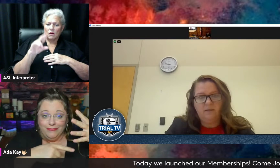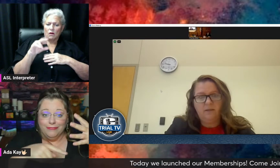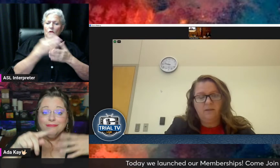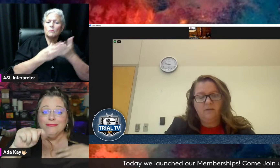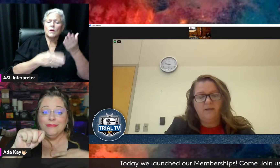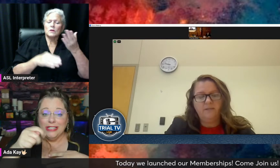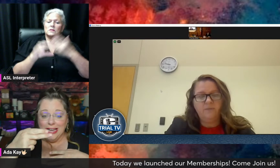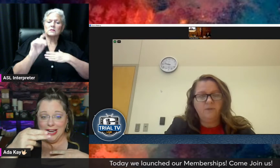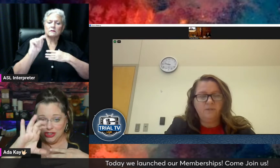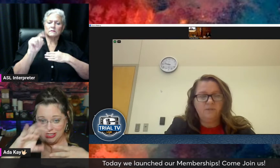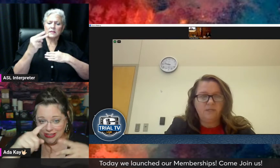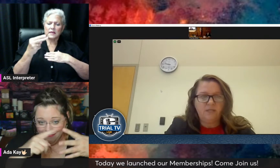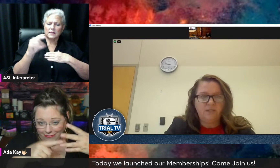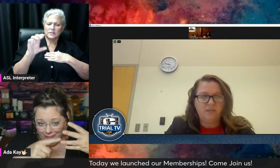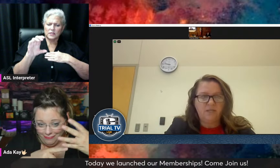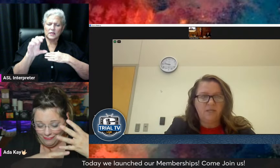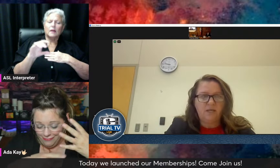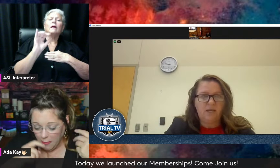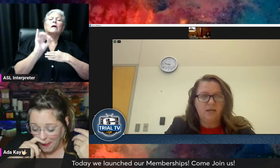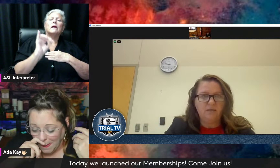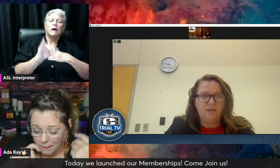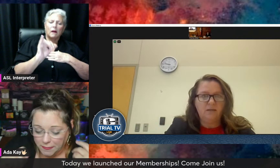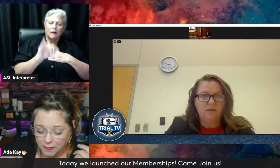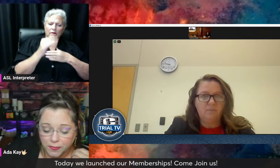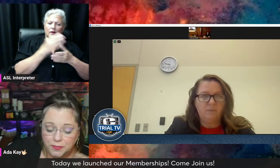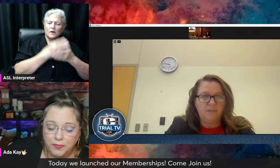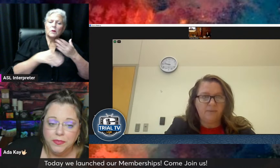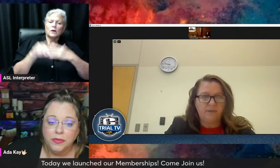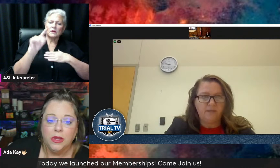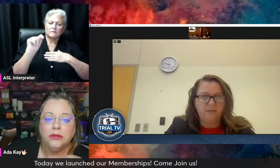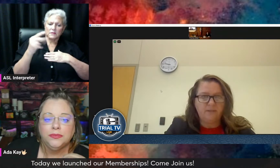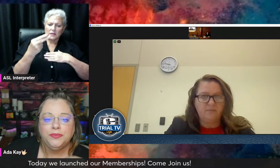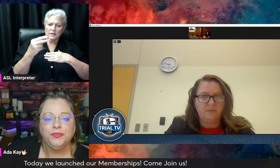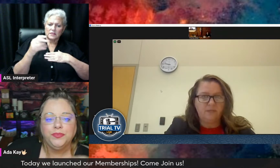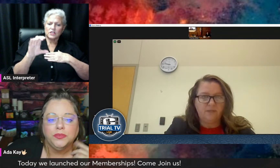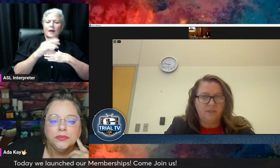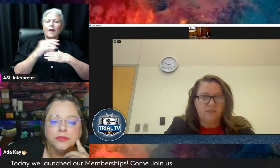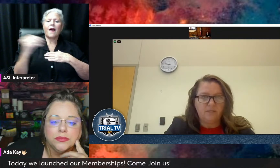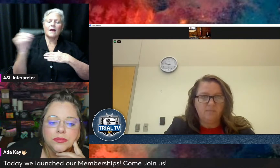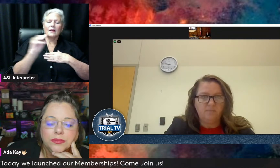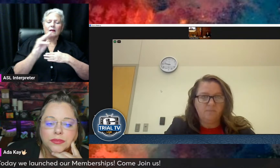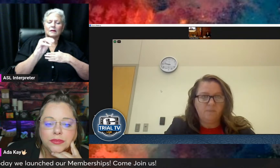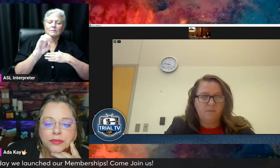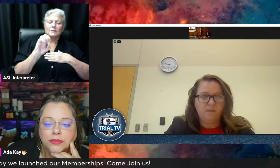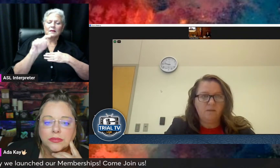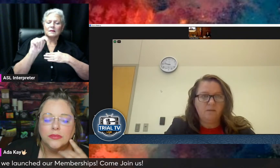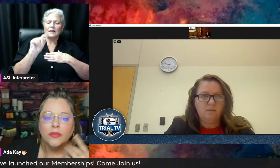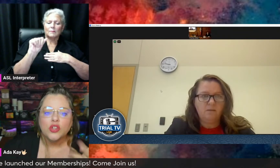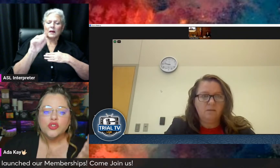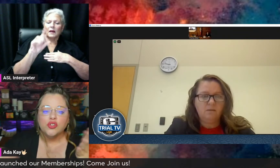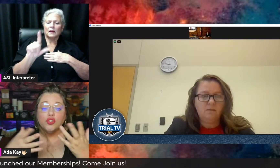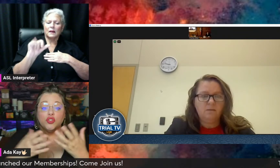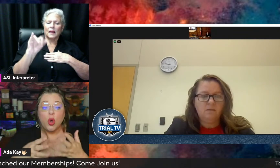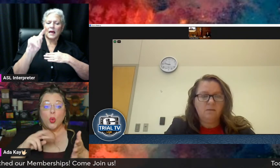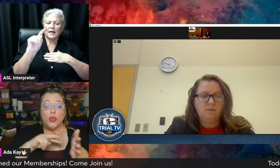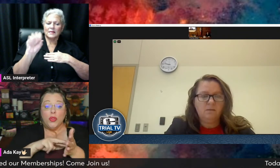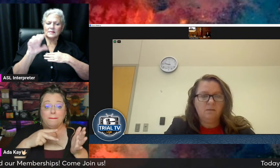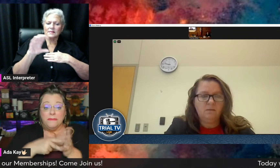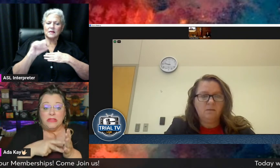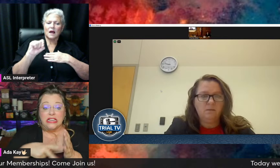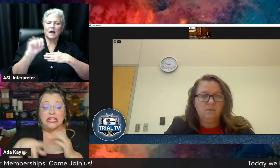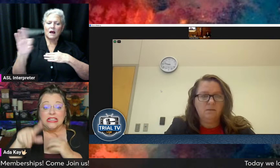THC? They're isomers of THC and metabolites of THC. So in